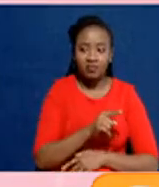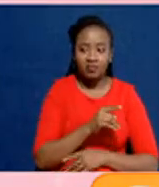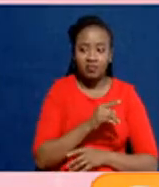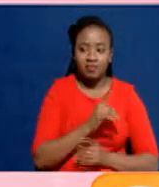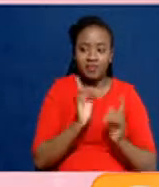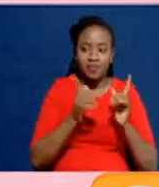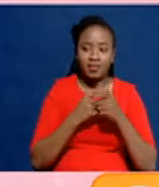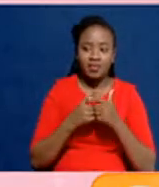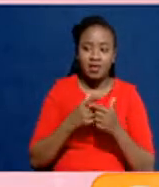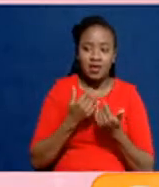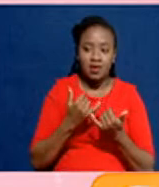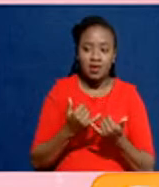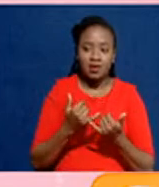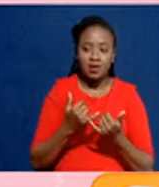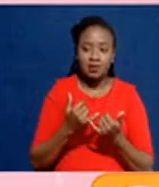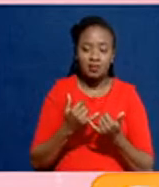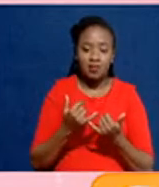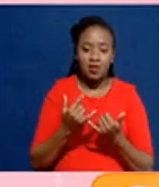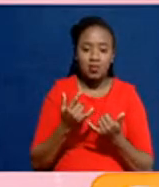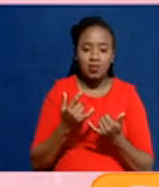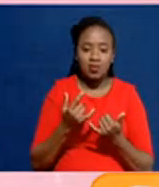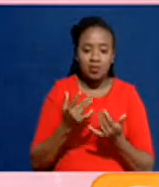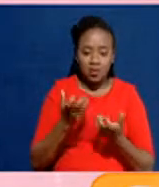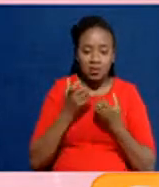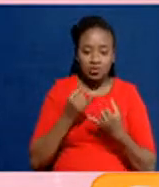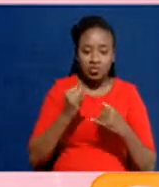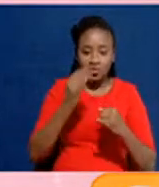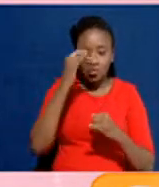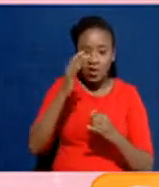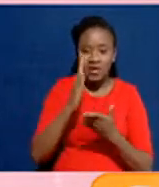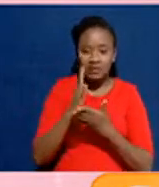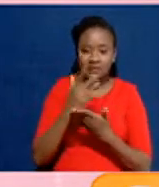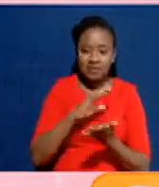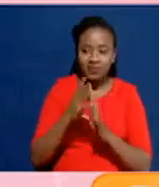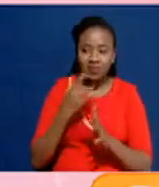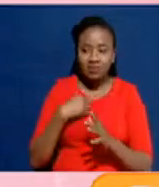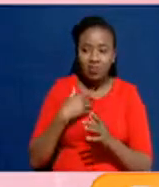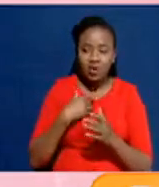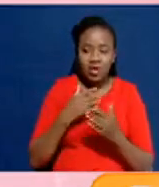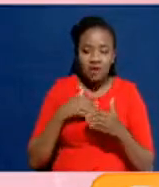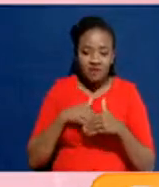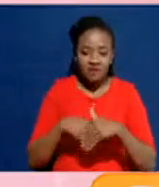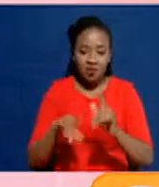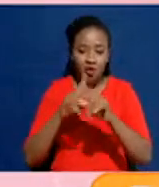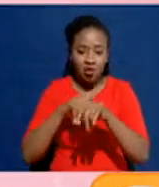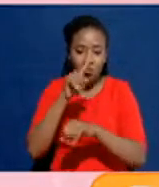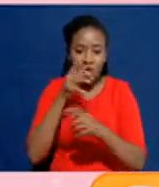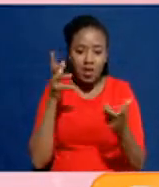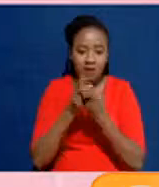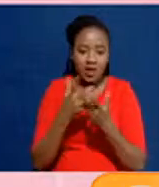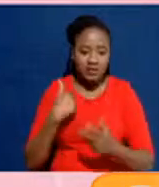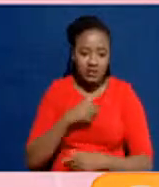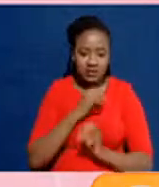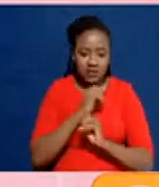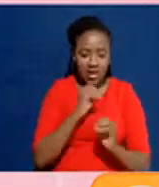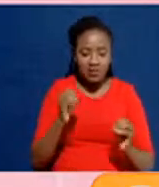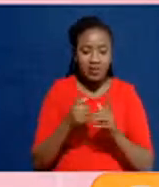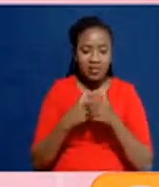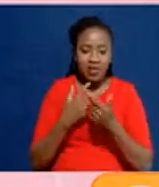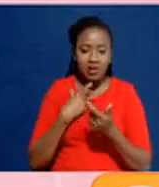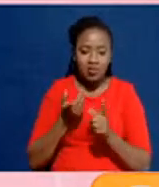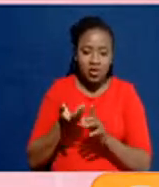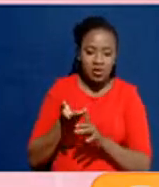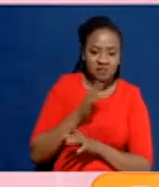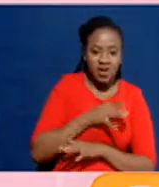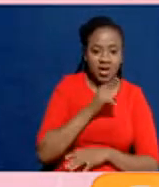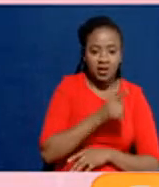time most of us, because we end up following through, and then when it doesn't suit us, we come into a hybrid. If we really felt